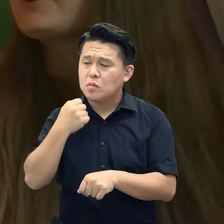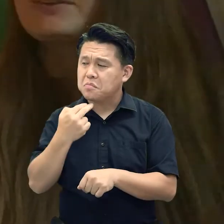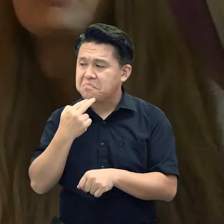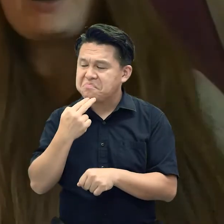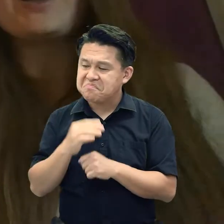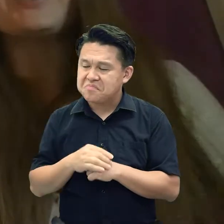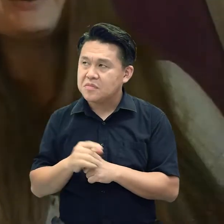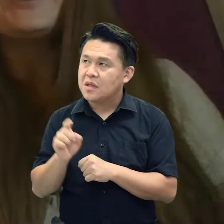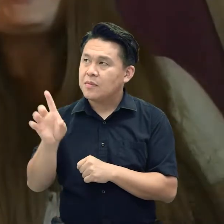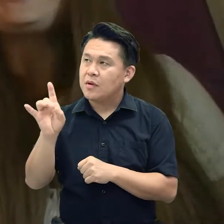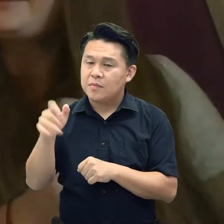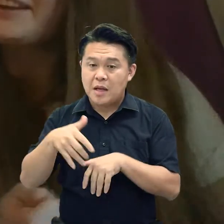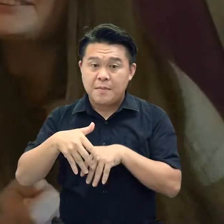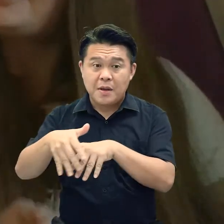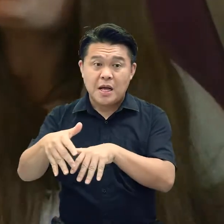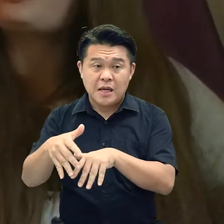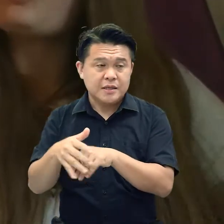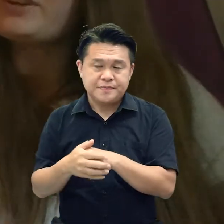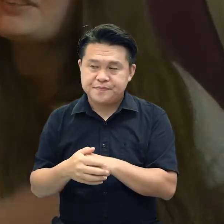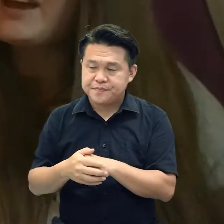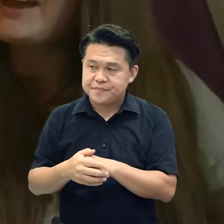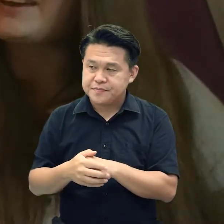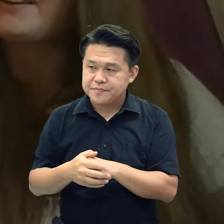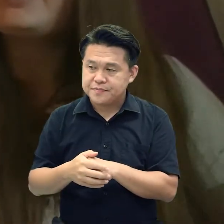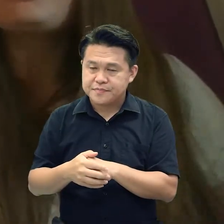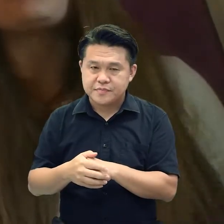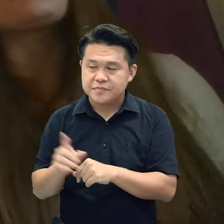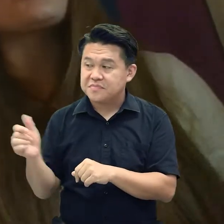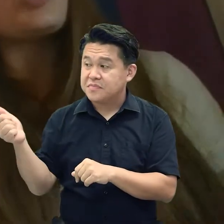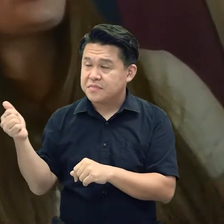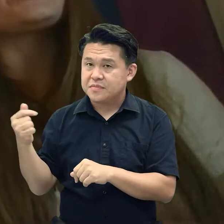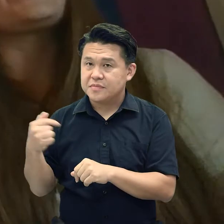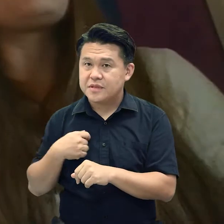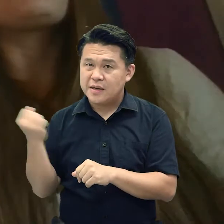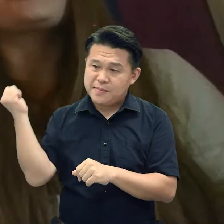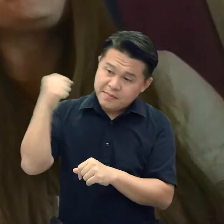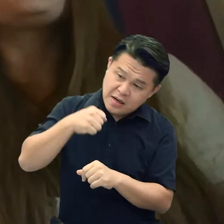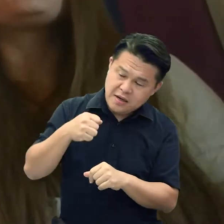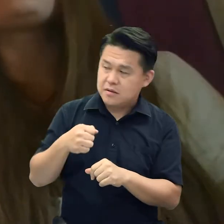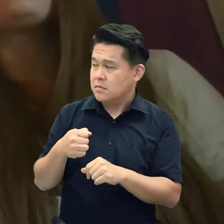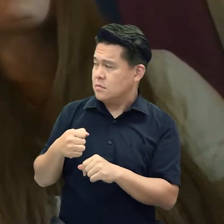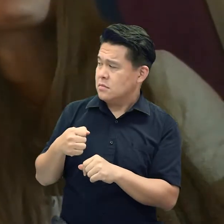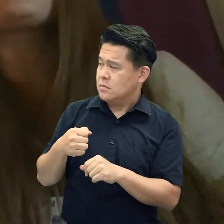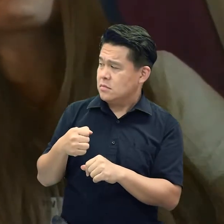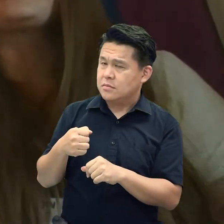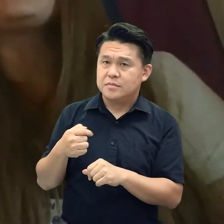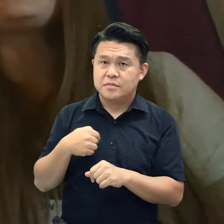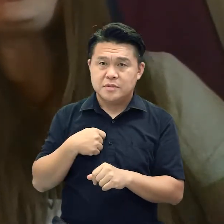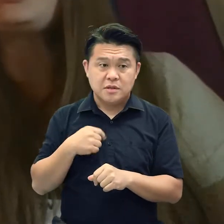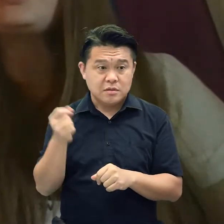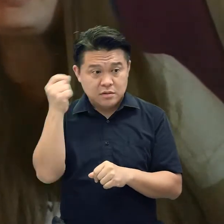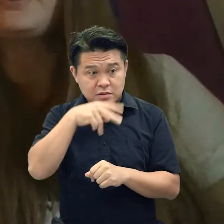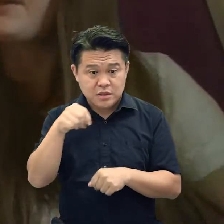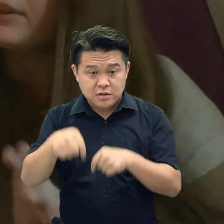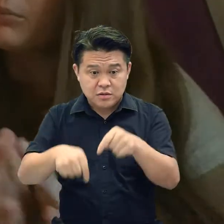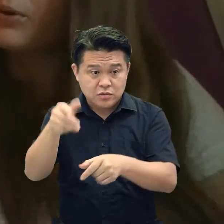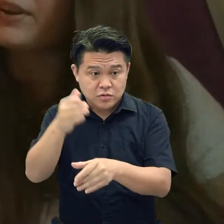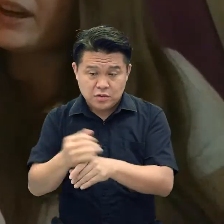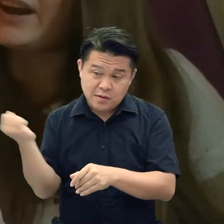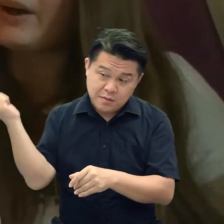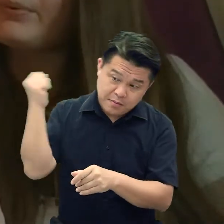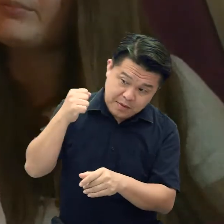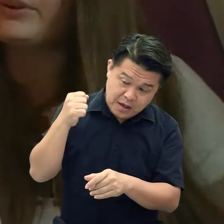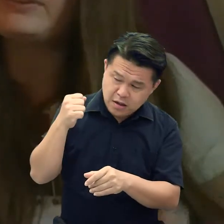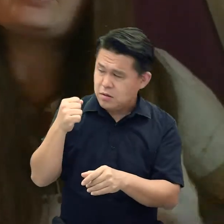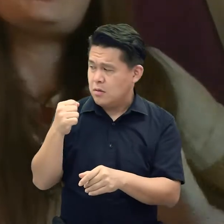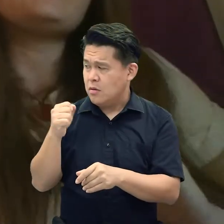and there was this man hitting us literally with his cane when we were walking, and we were kind of worried we were getting lynched. Nothing more